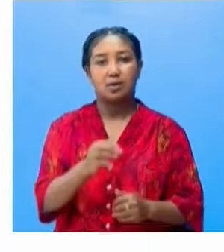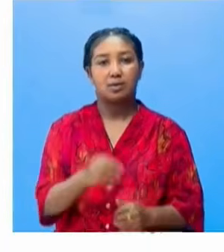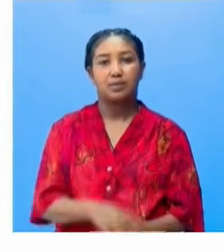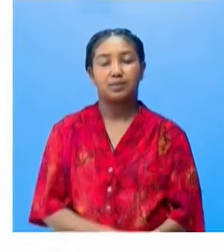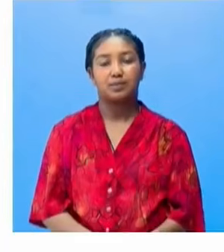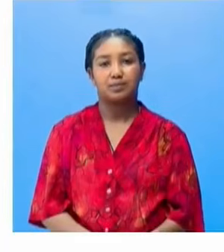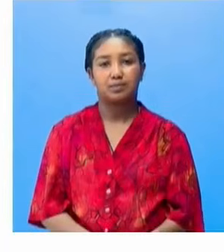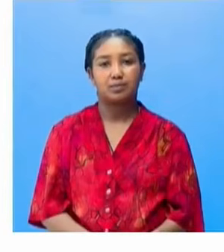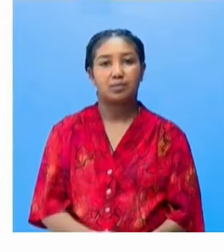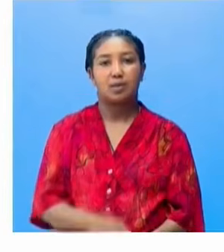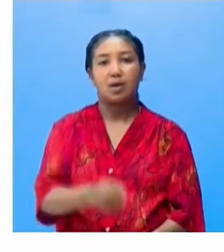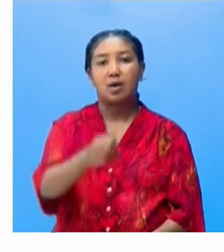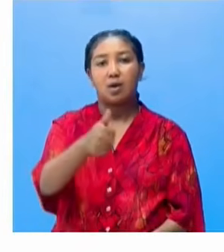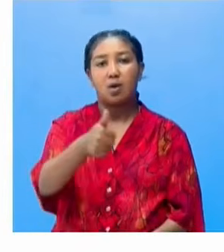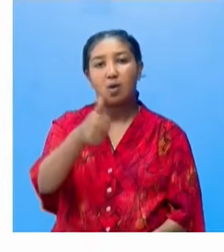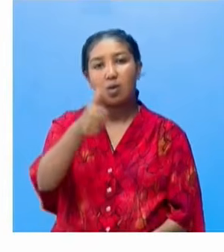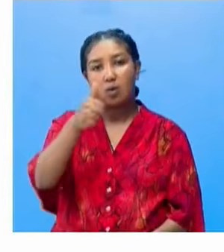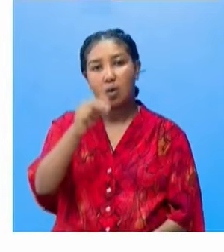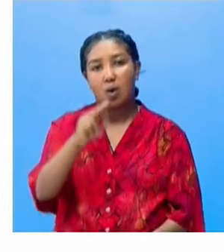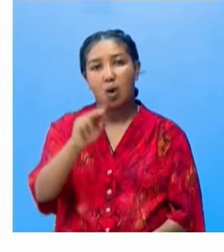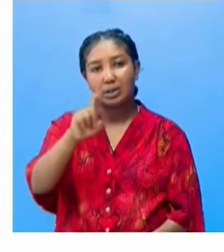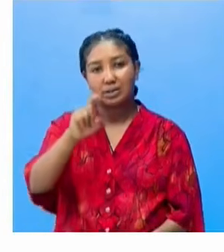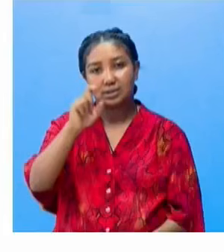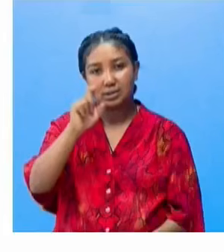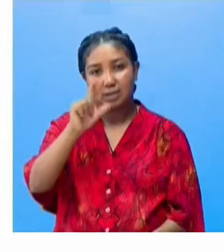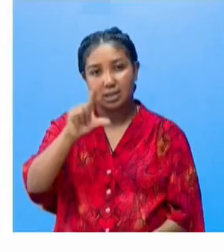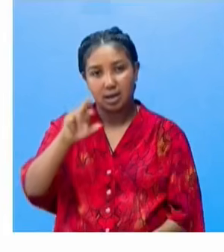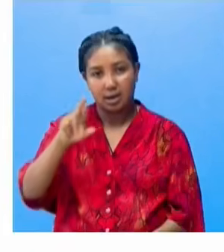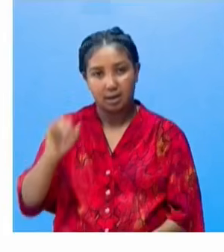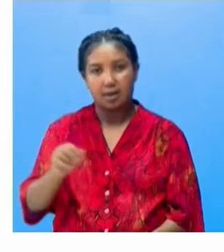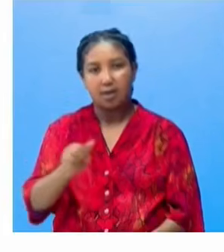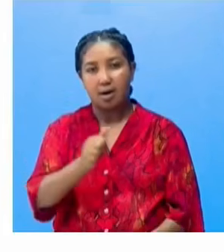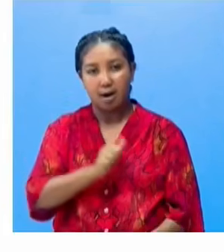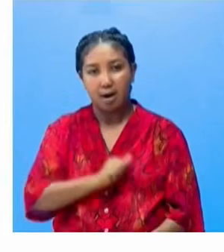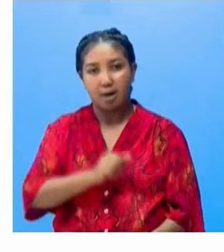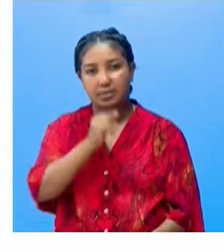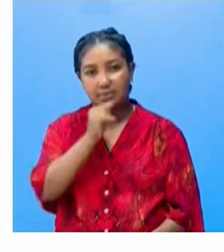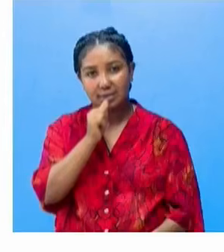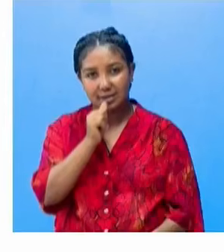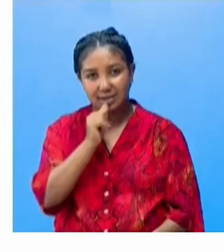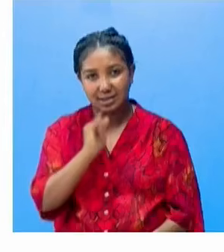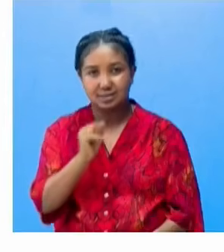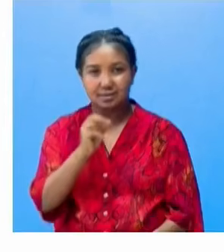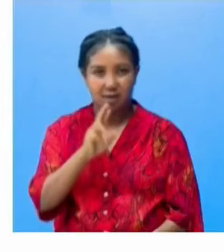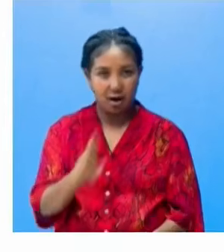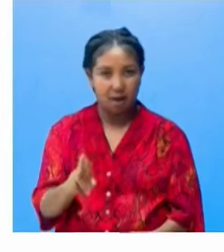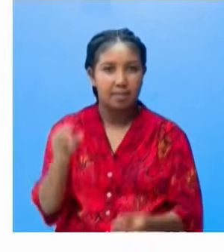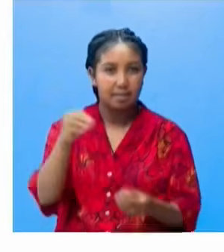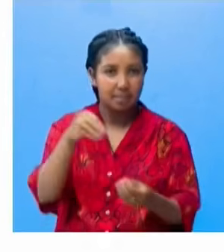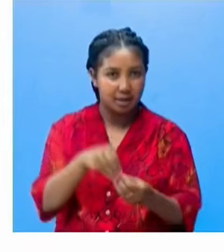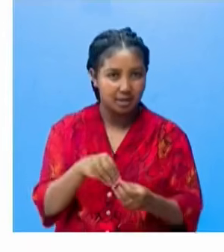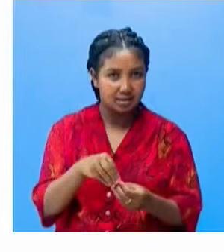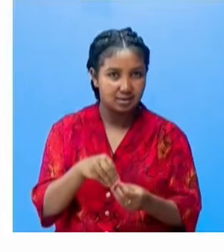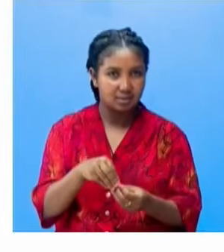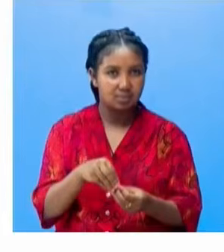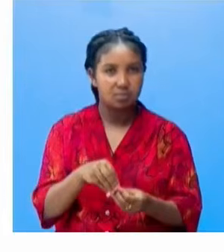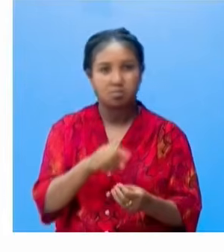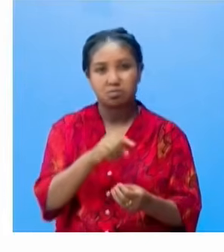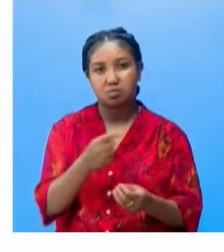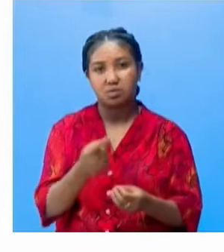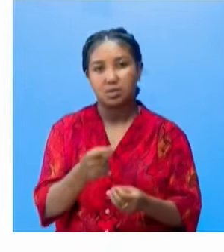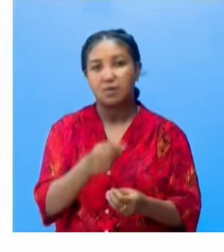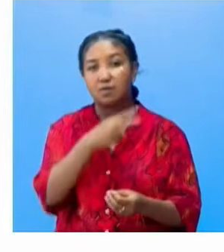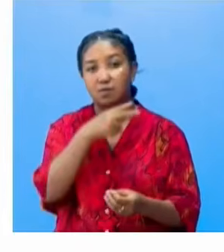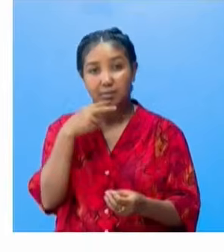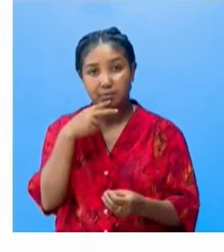is yeah, is, are, plus, as usual, the verb